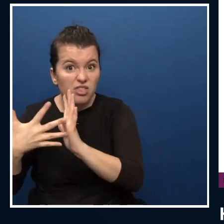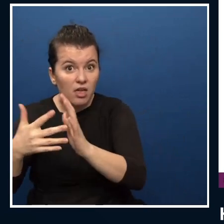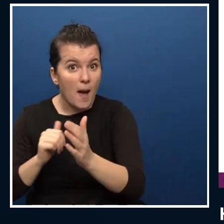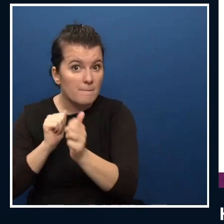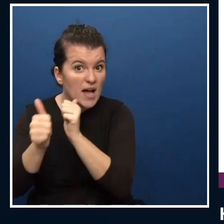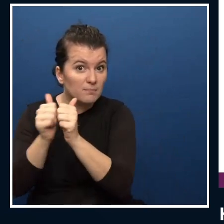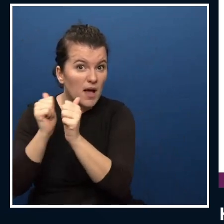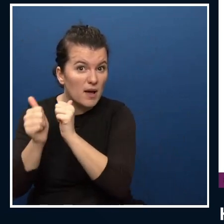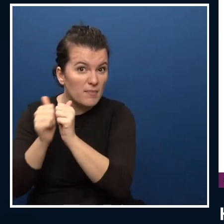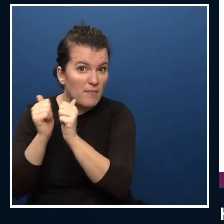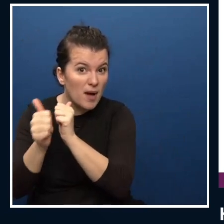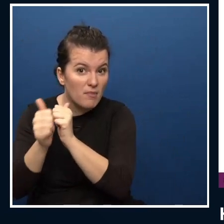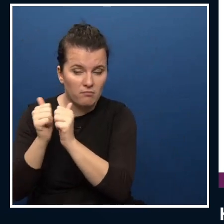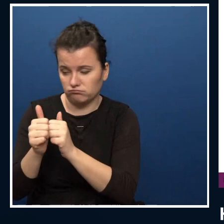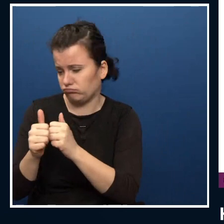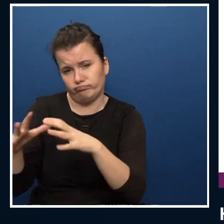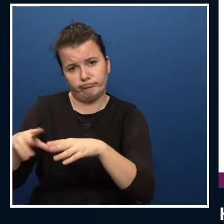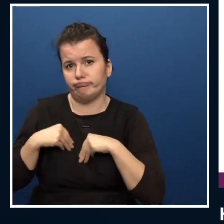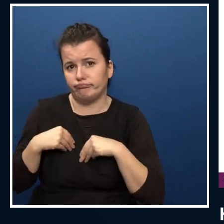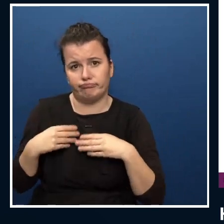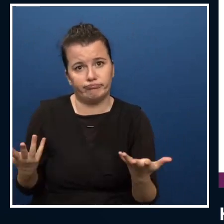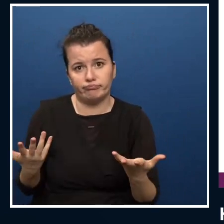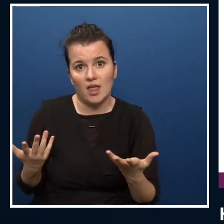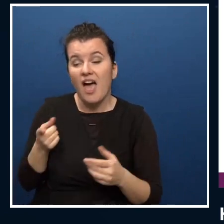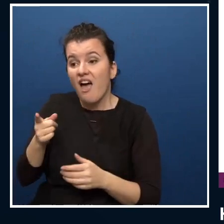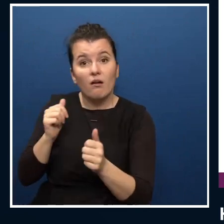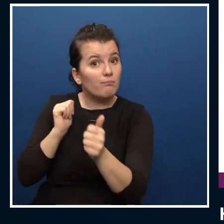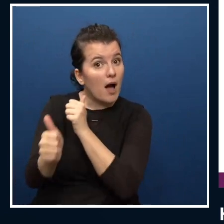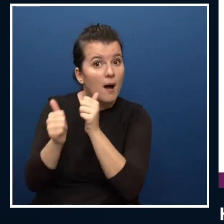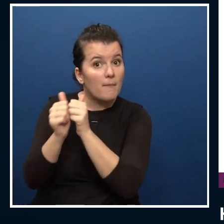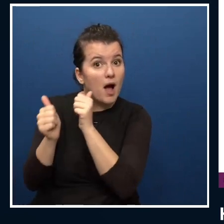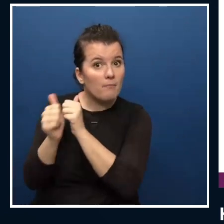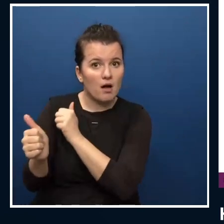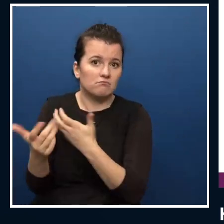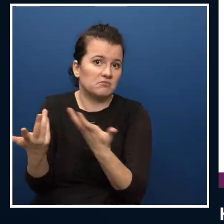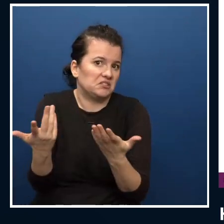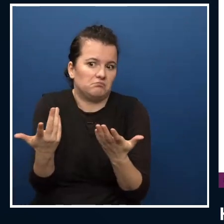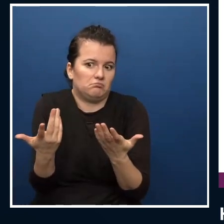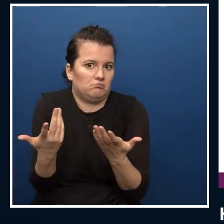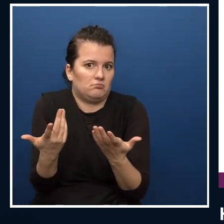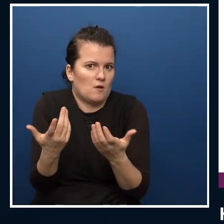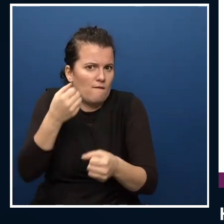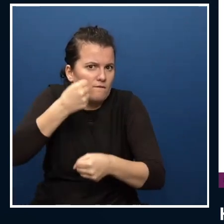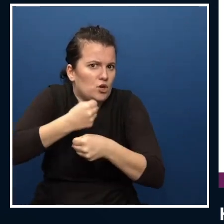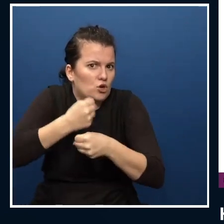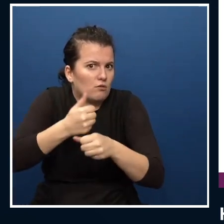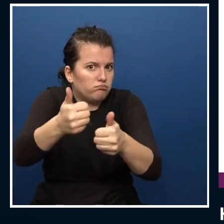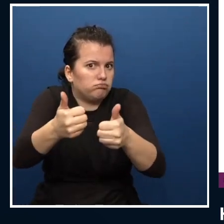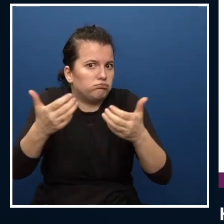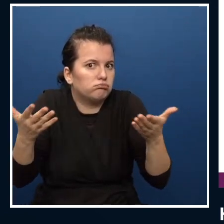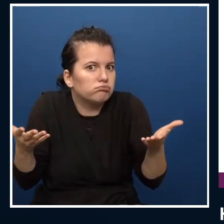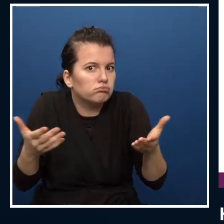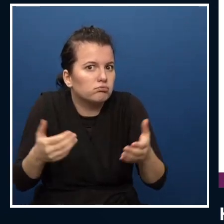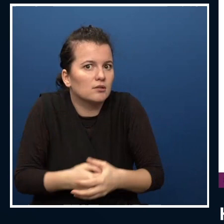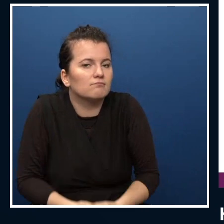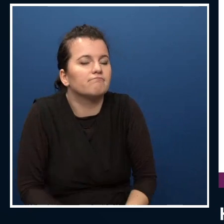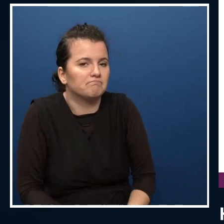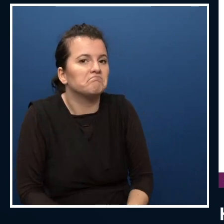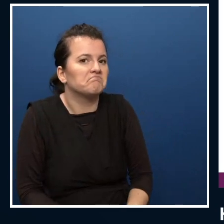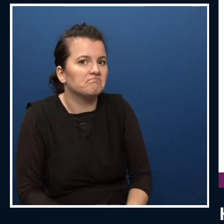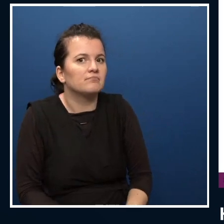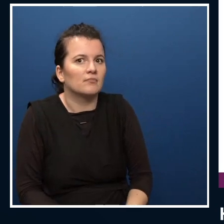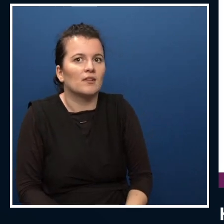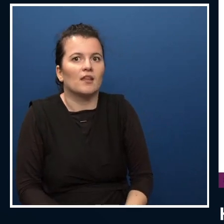represent reality. And if the tests pass, it should work. Oh, and then Alex Awesome. is making a great point in the